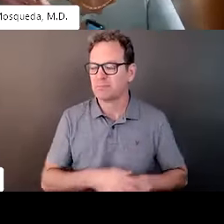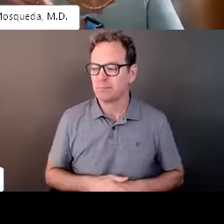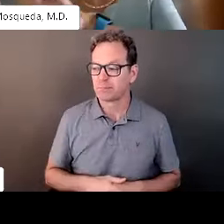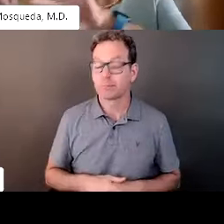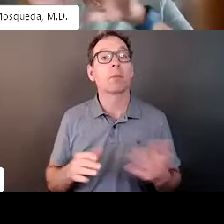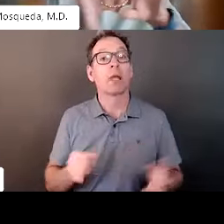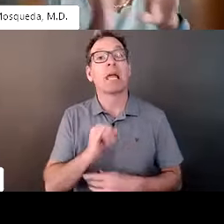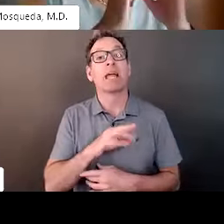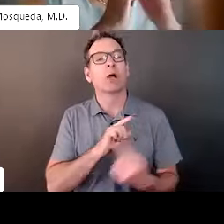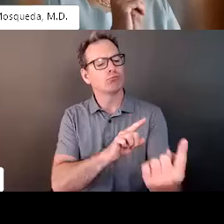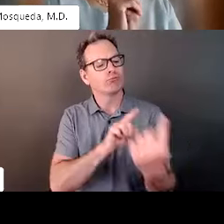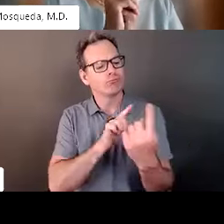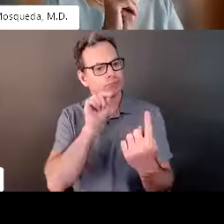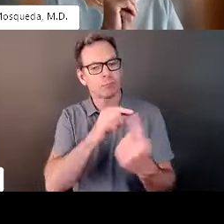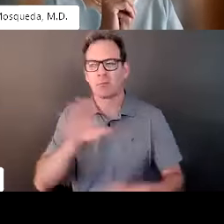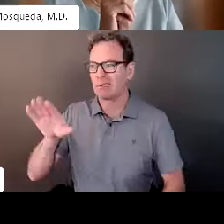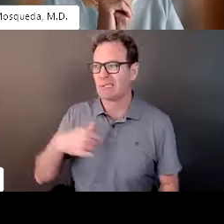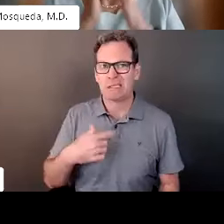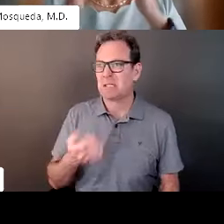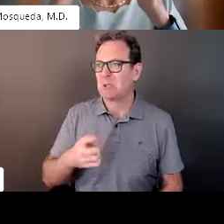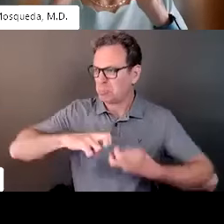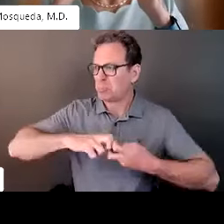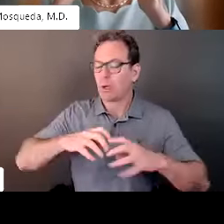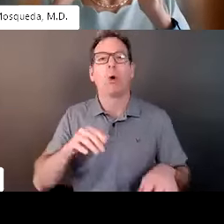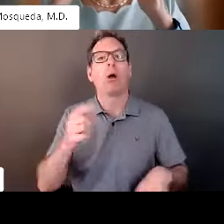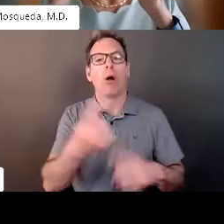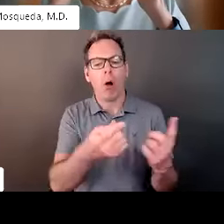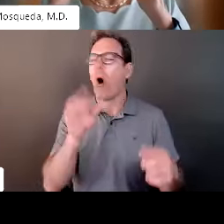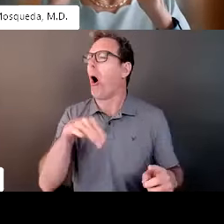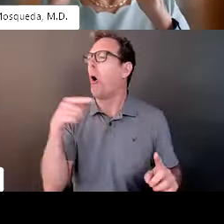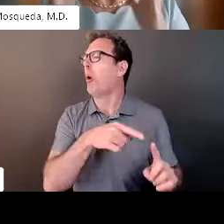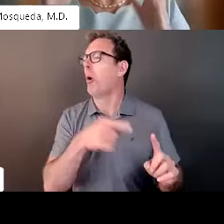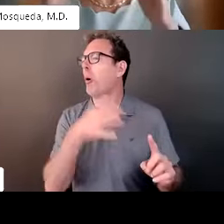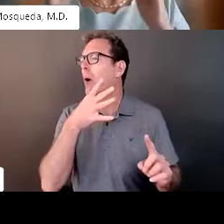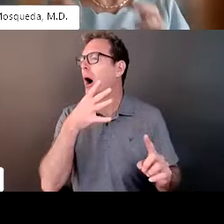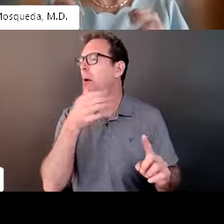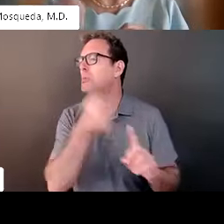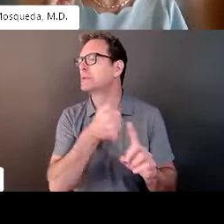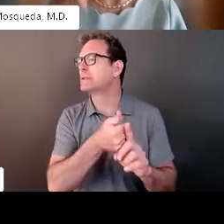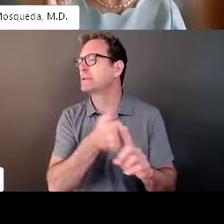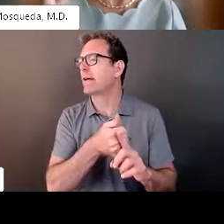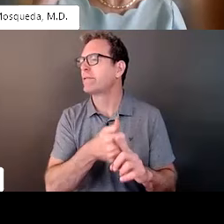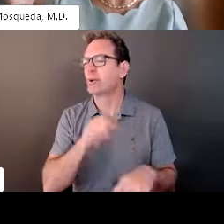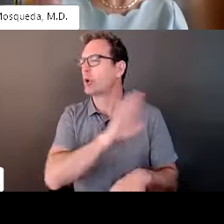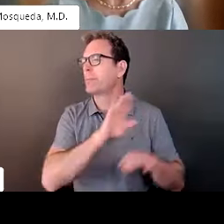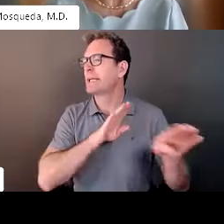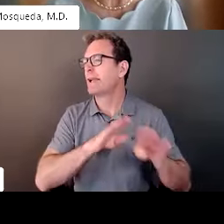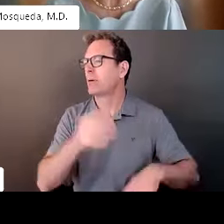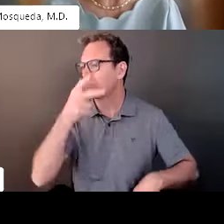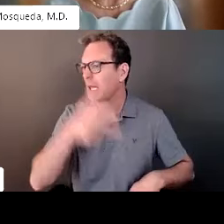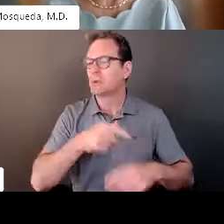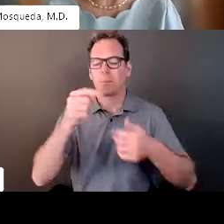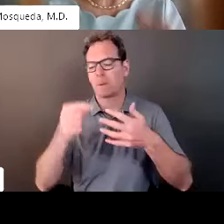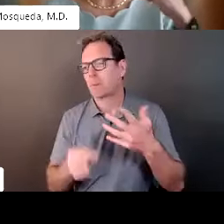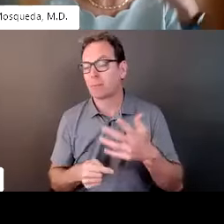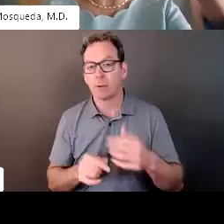I really try to reframe it into, what suffering is this person trying to